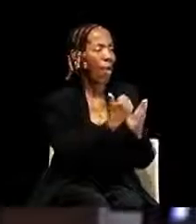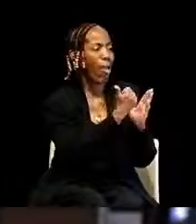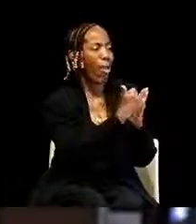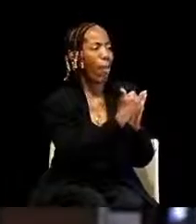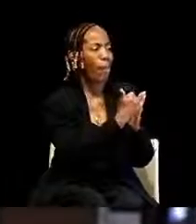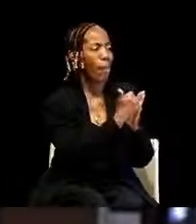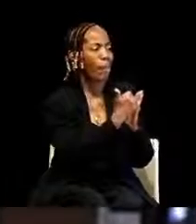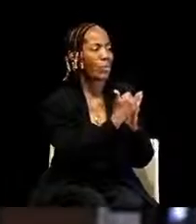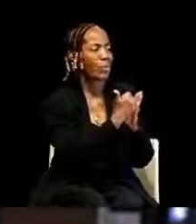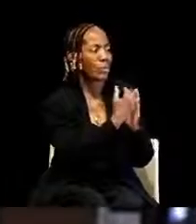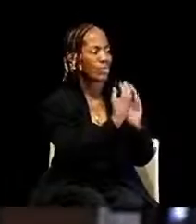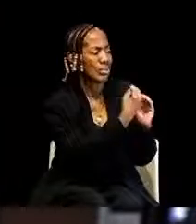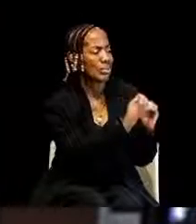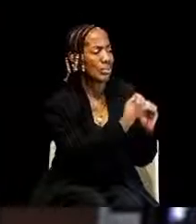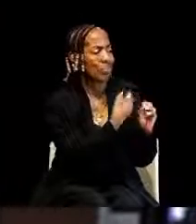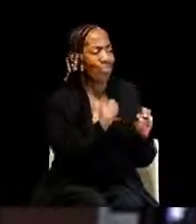just